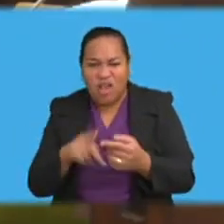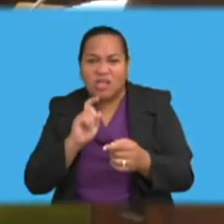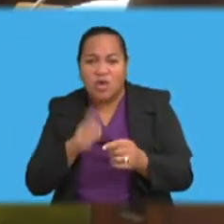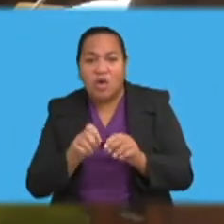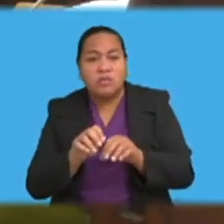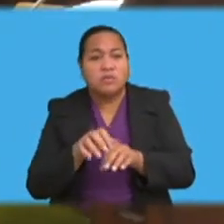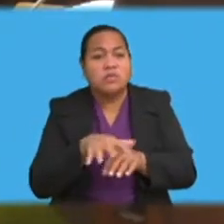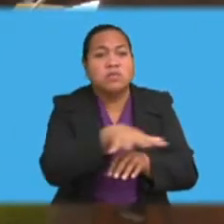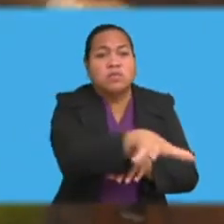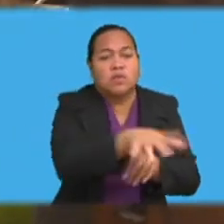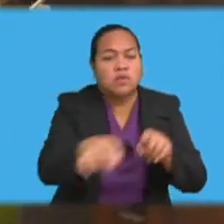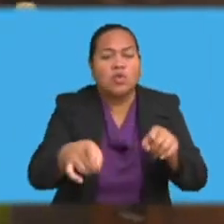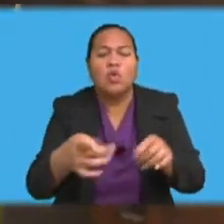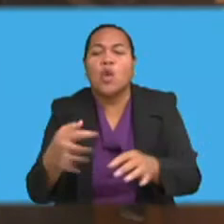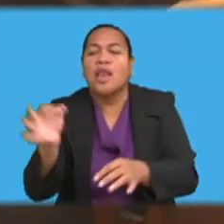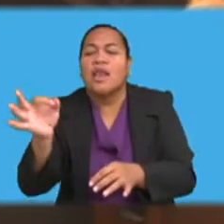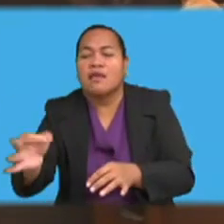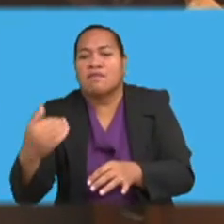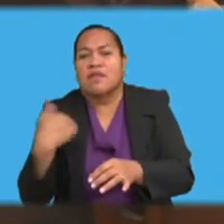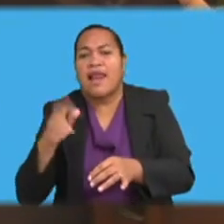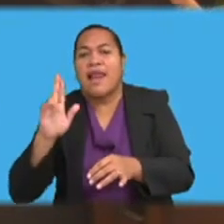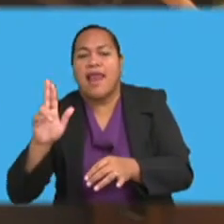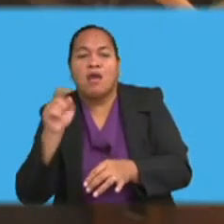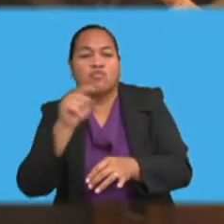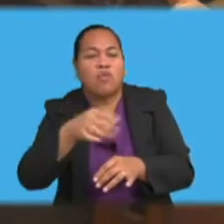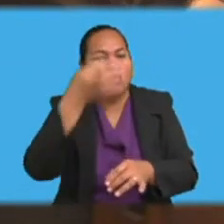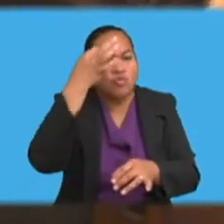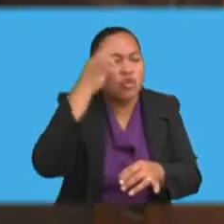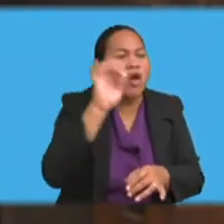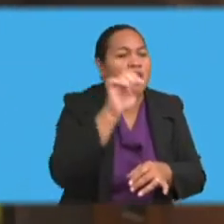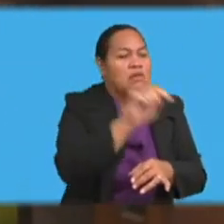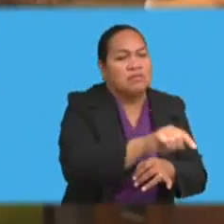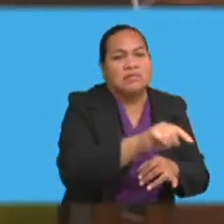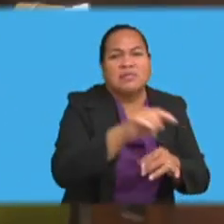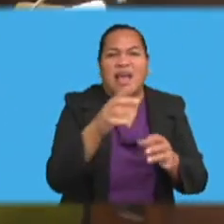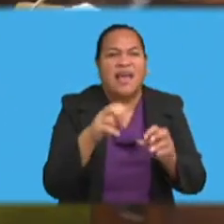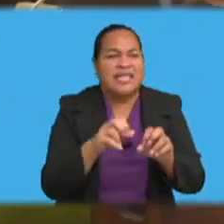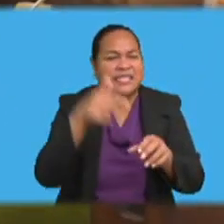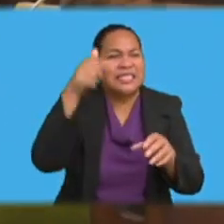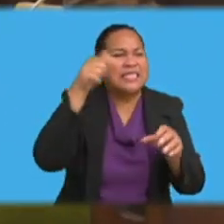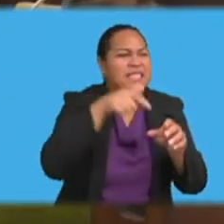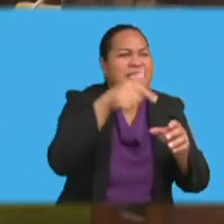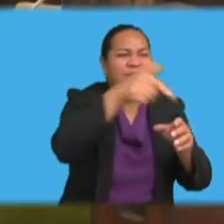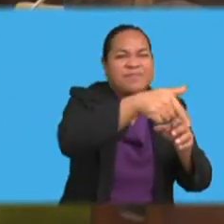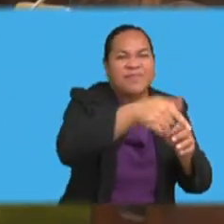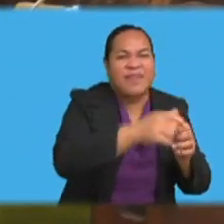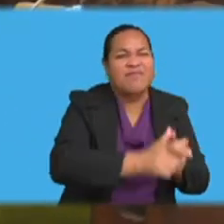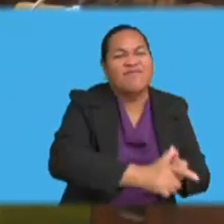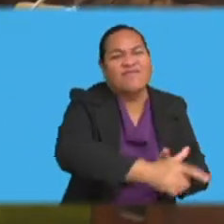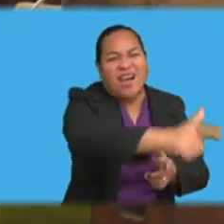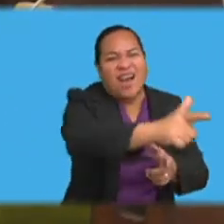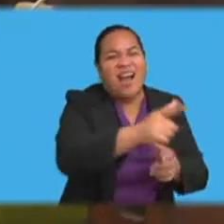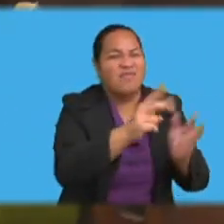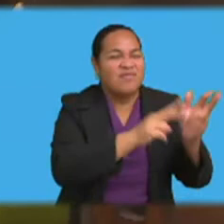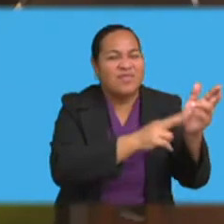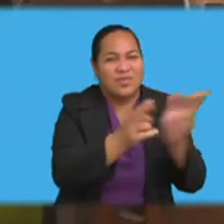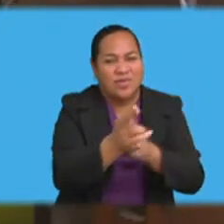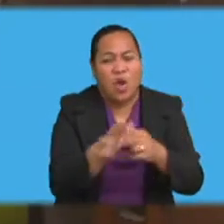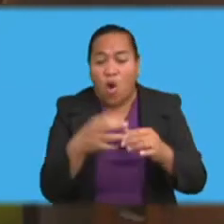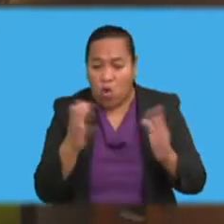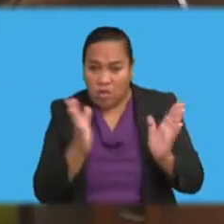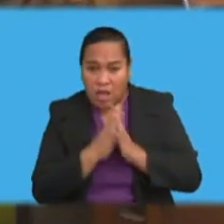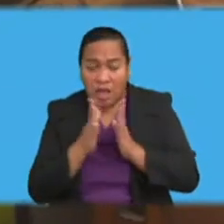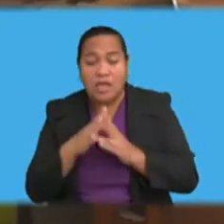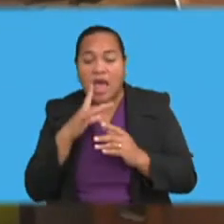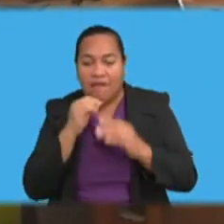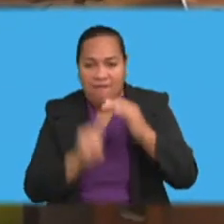Lao, or somebody in Kandavu, Rotuma, or somebody in deep rural Viti Levu, deep rural Vanua Levu, or even the urban centre, have access to